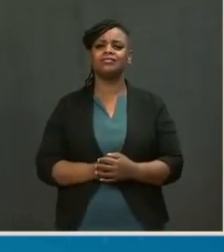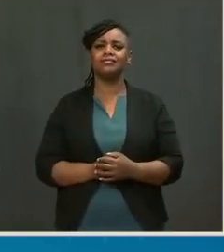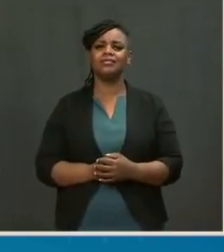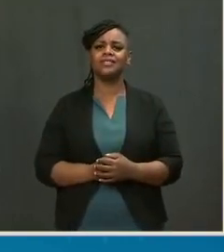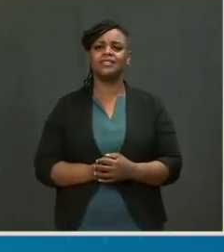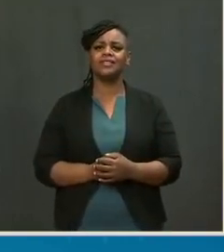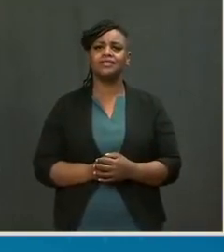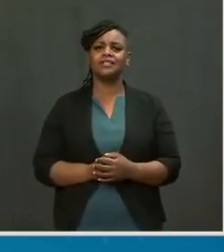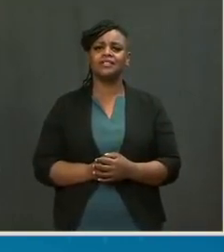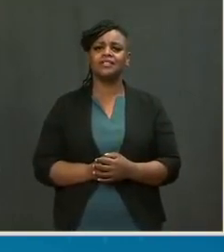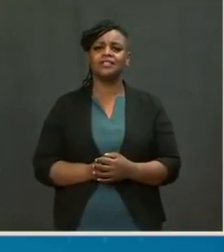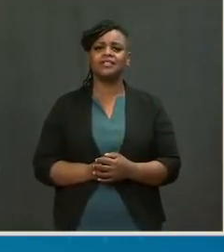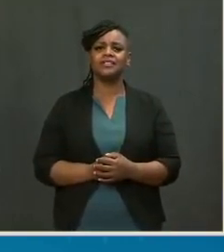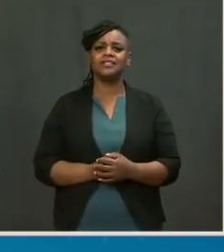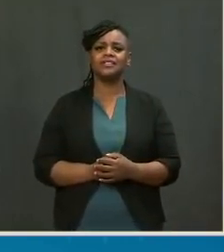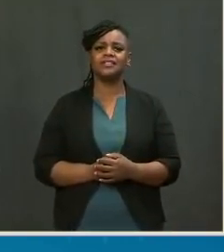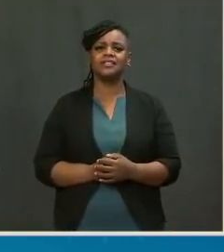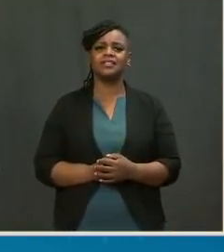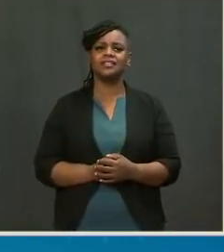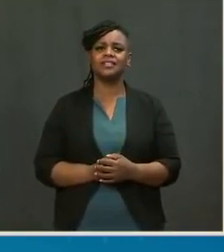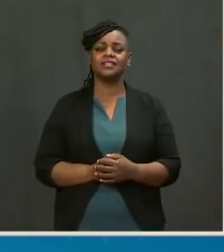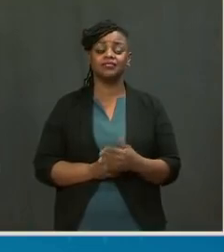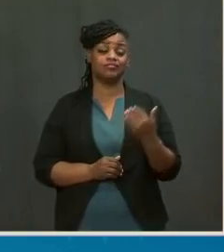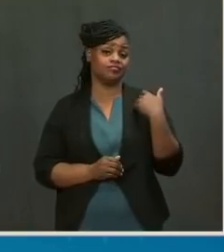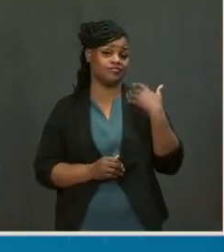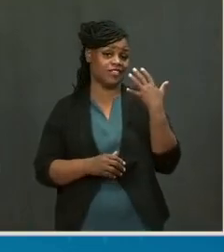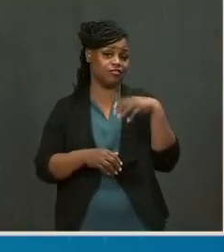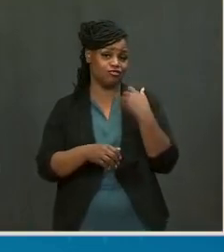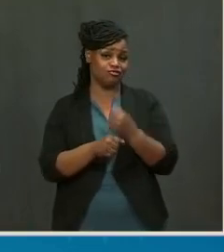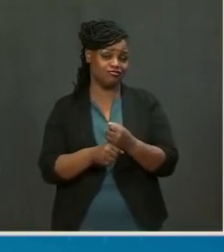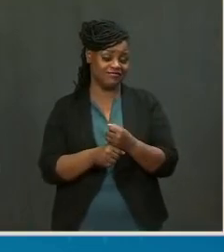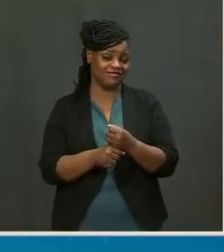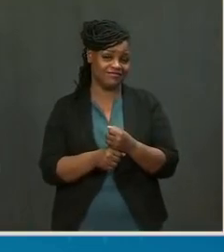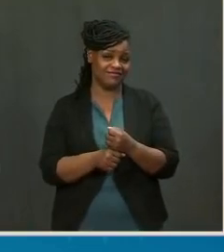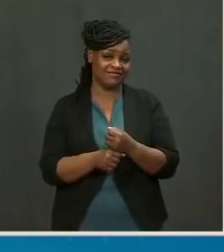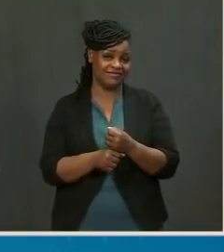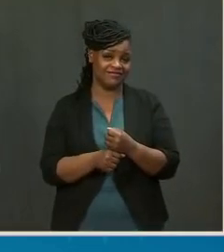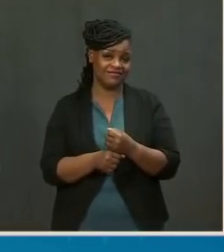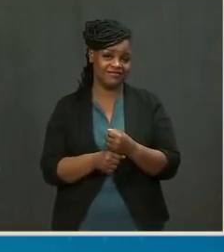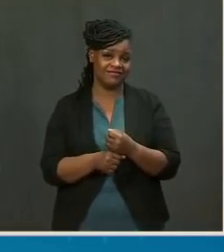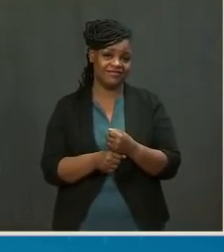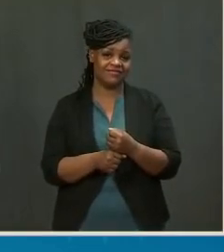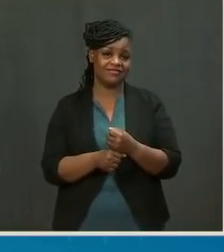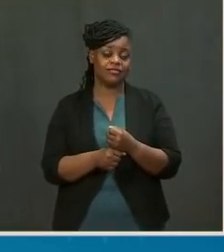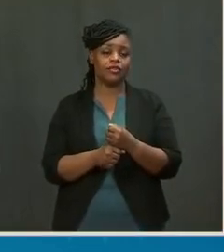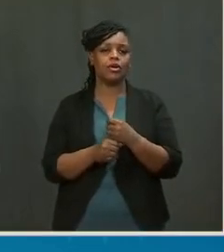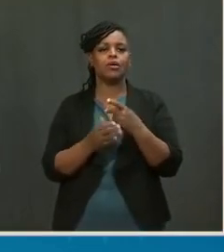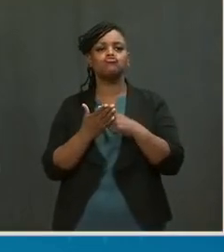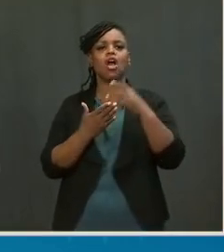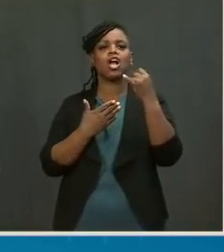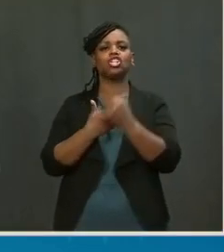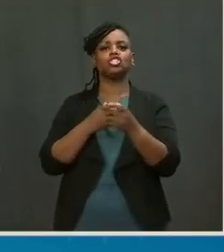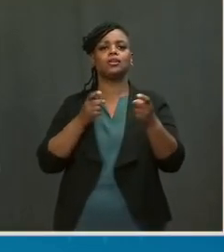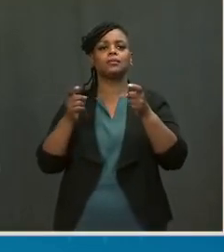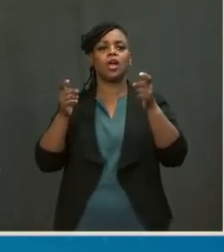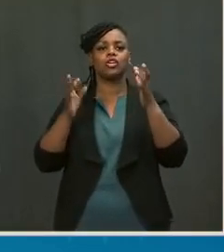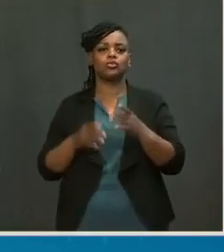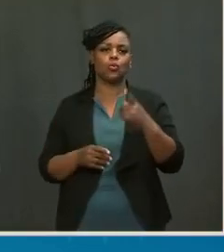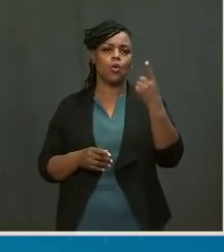So for the last 5 years, I have been an estimator and project manager for one of the largest electrical contractors in the